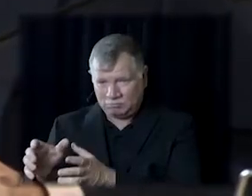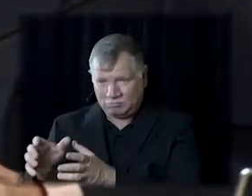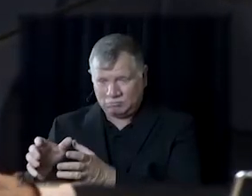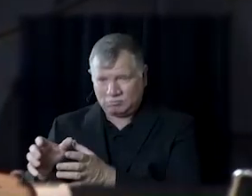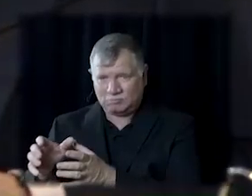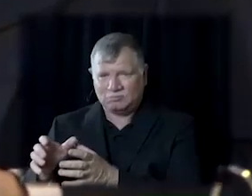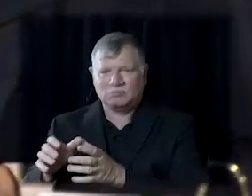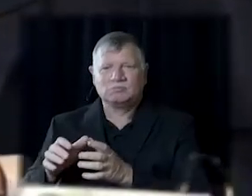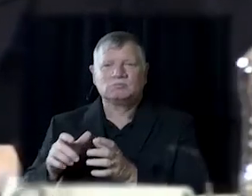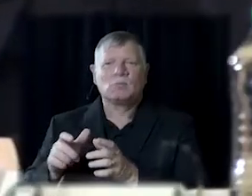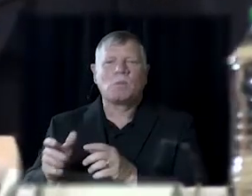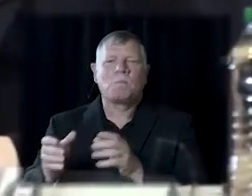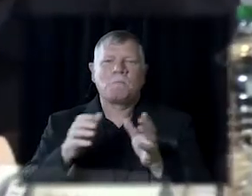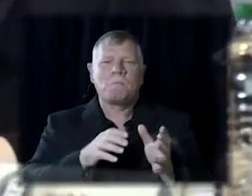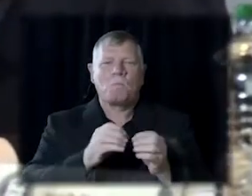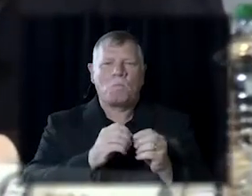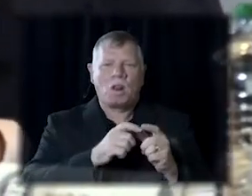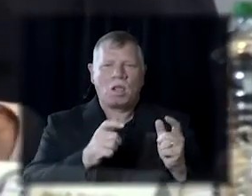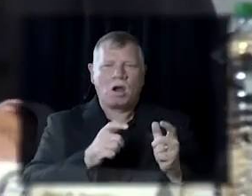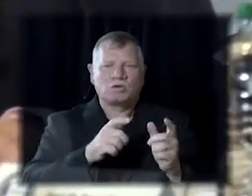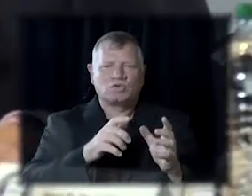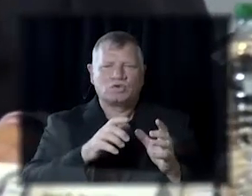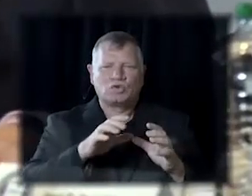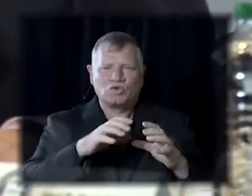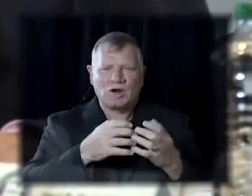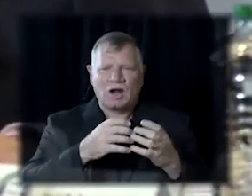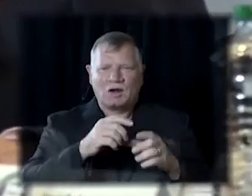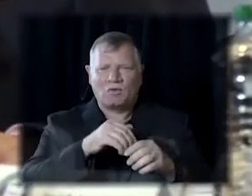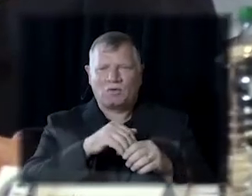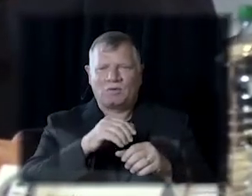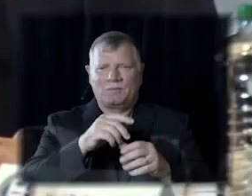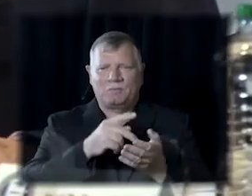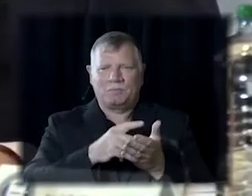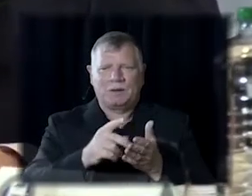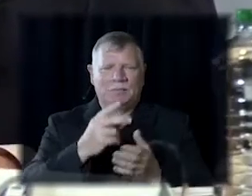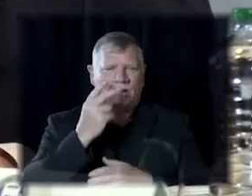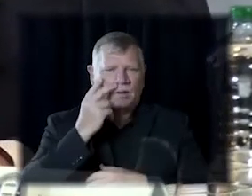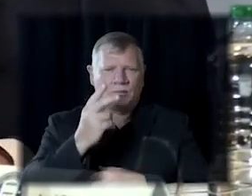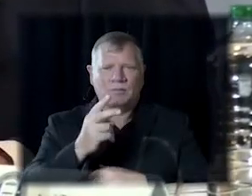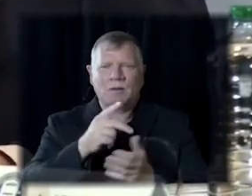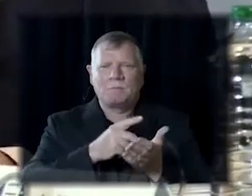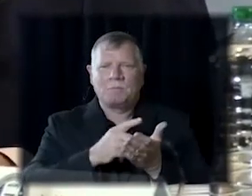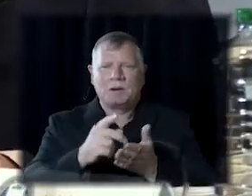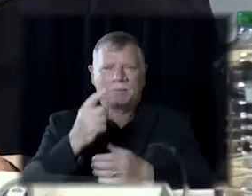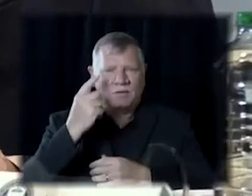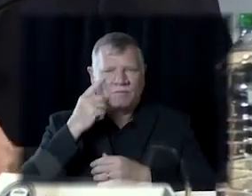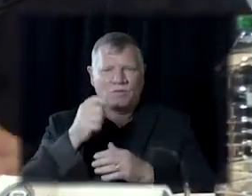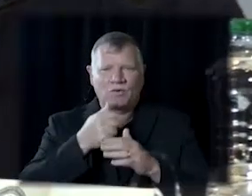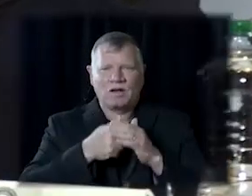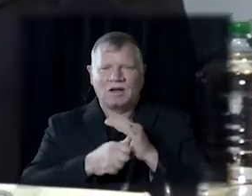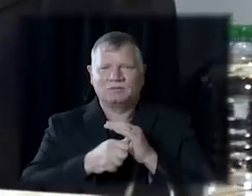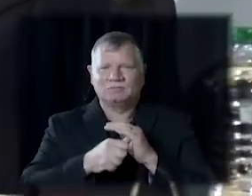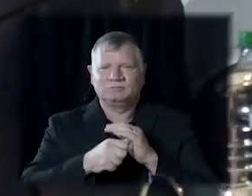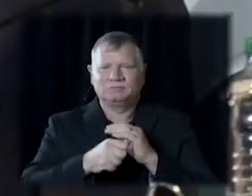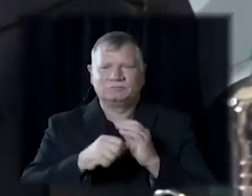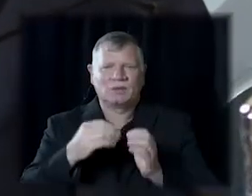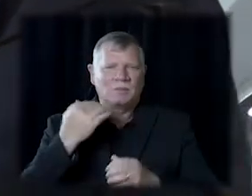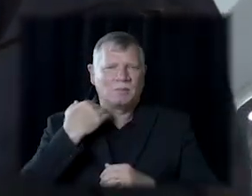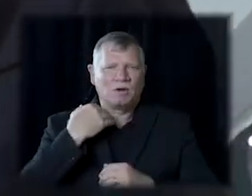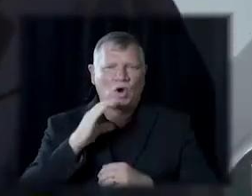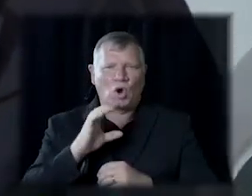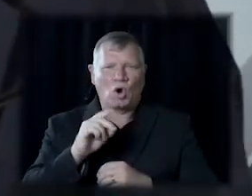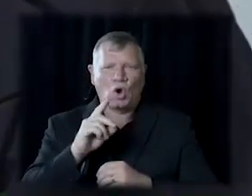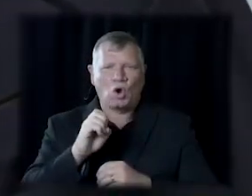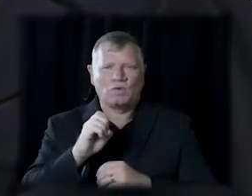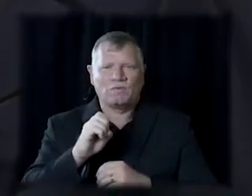The larger category of payments we looked at were the payments made under a sections of the bankruptcy code